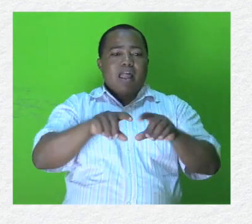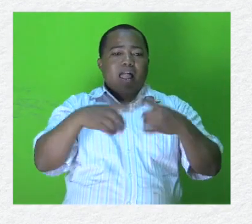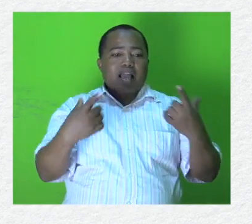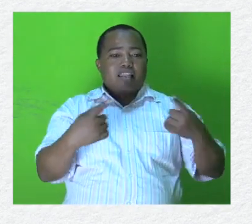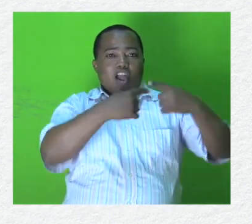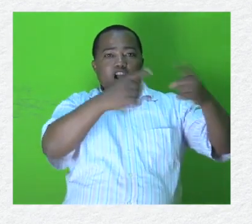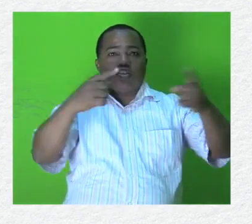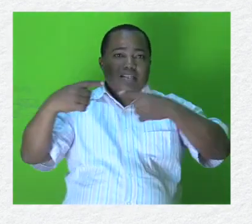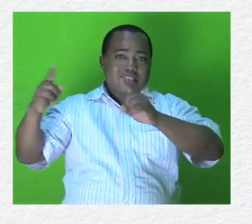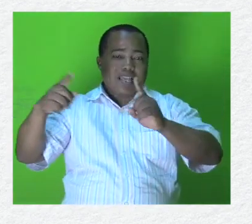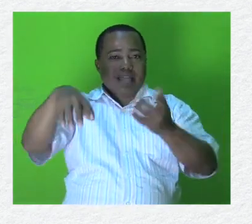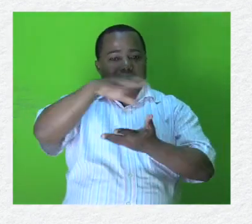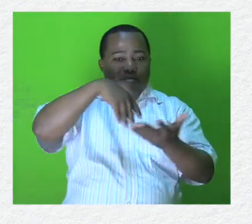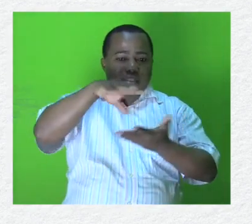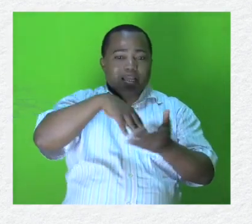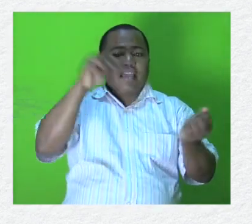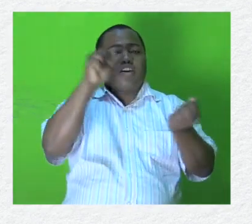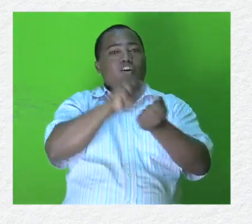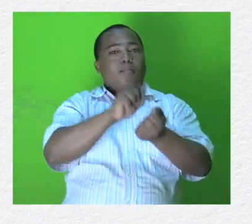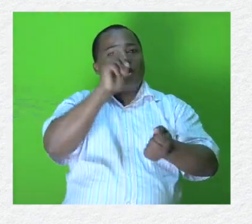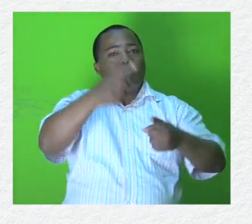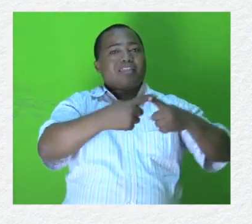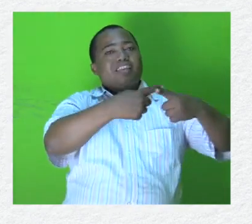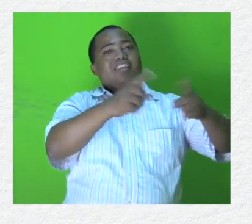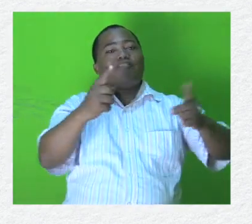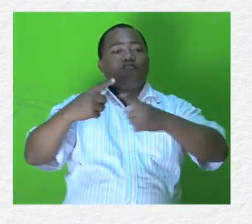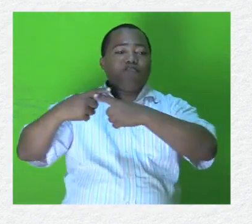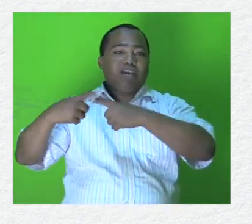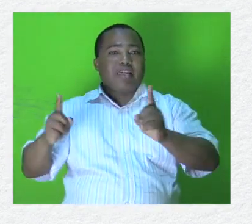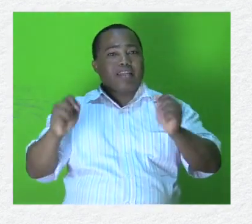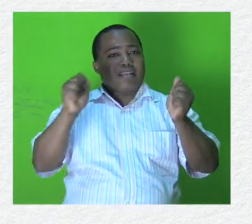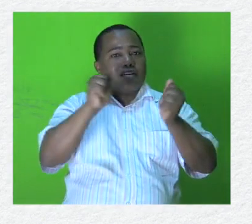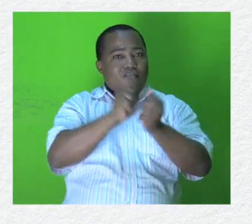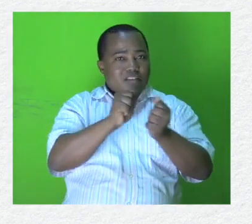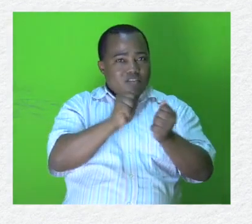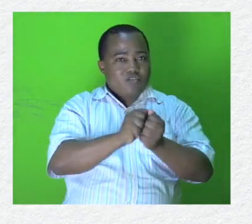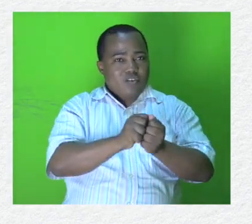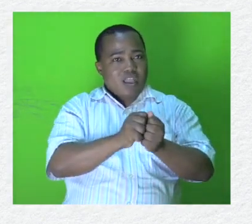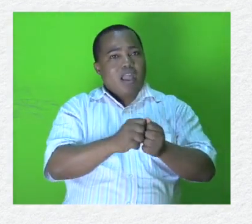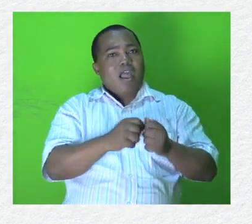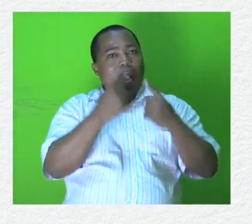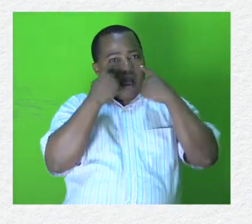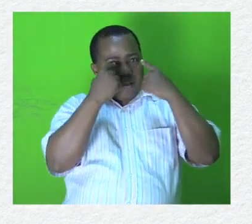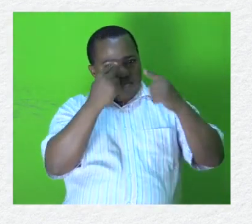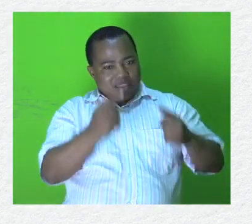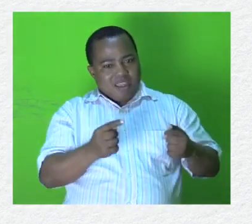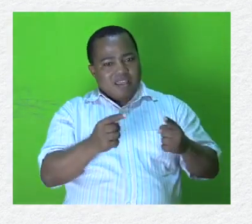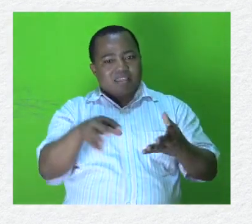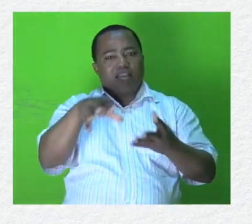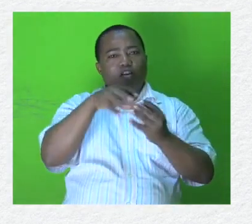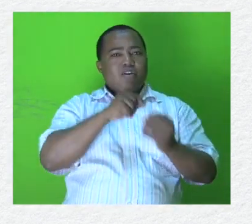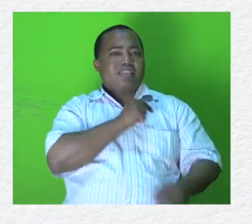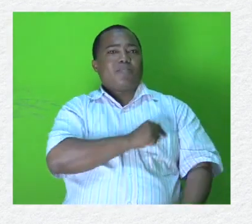But heterogeneous mixture has a component with a different composition, appearances, and